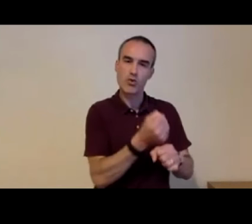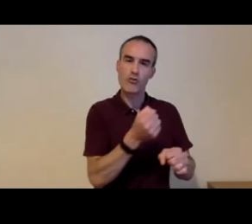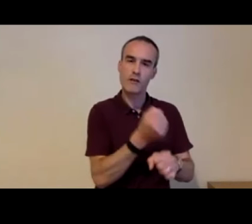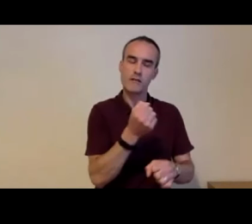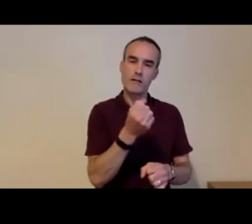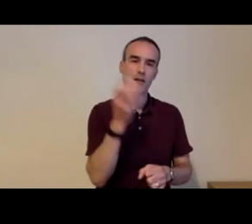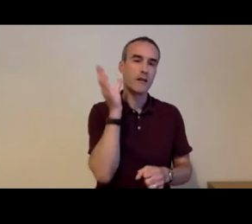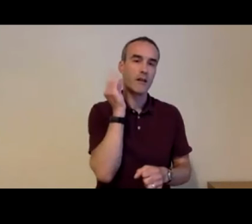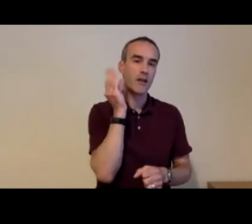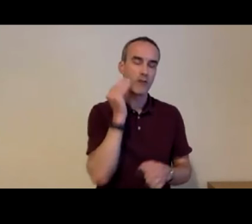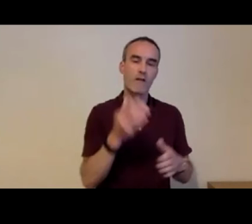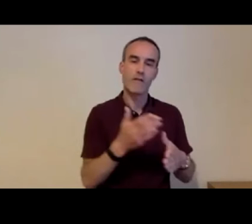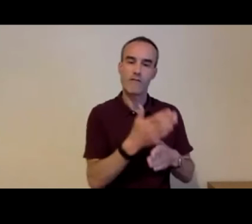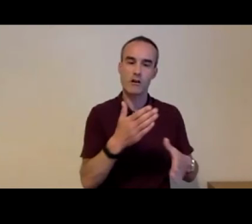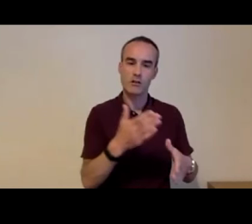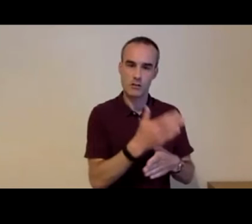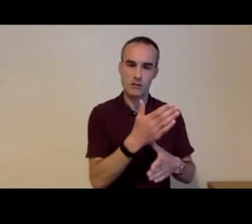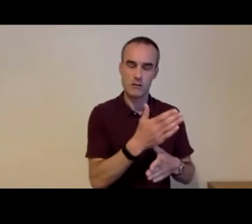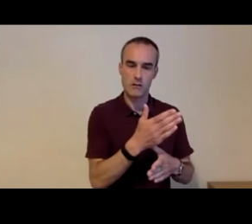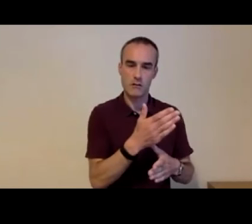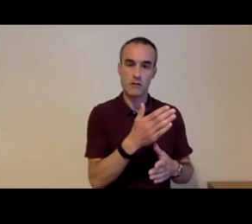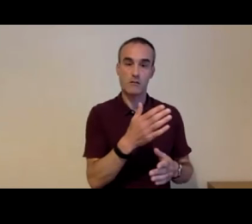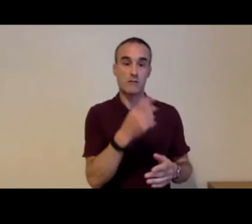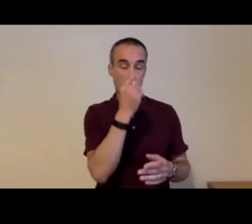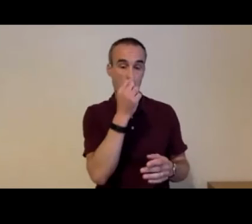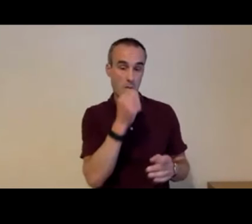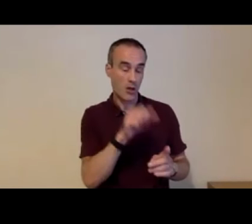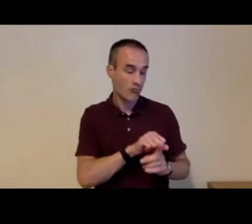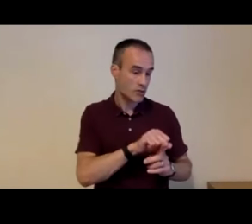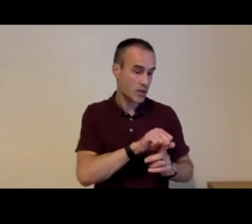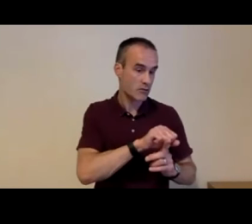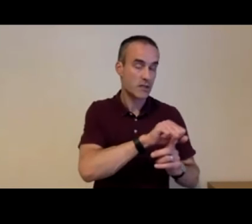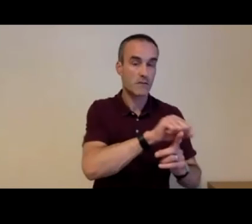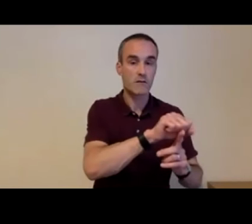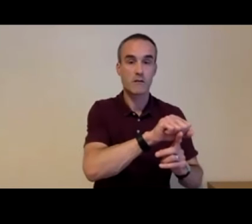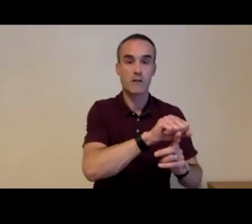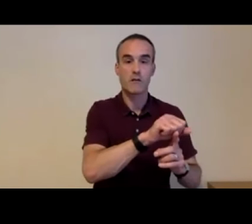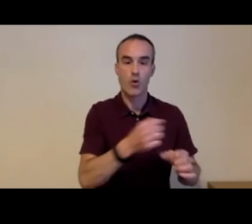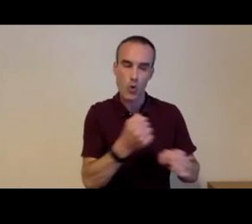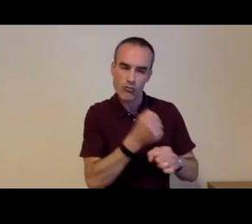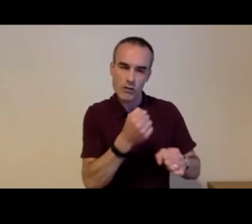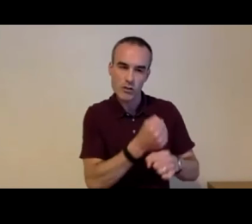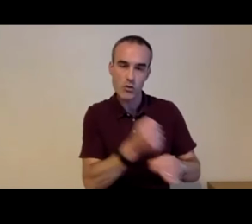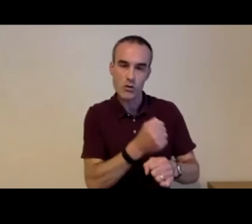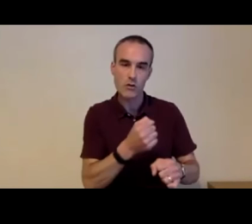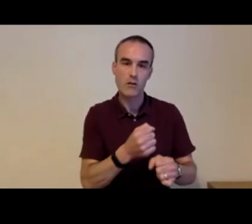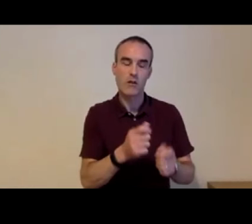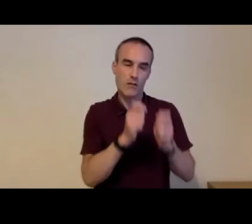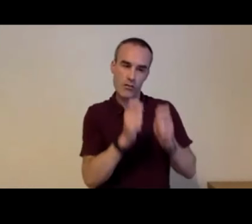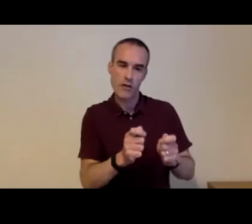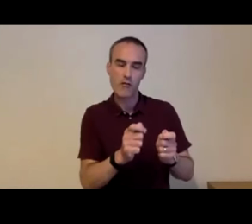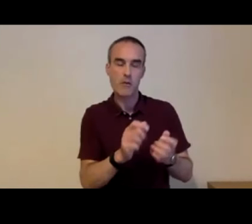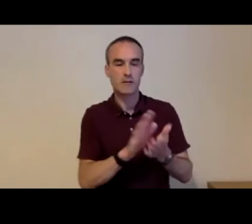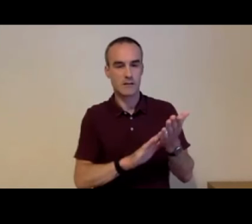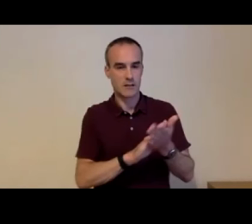technology into regenerative or restoring therapies that are truly effective in working in